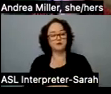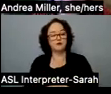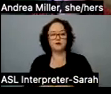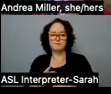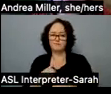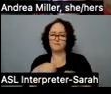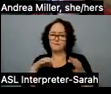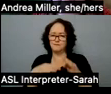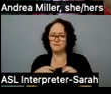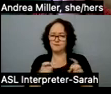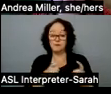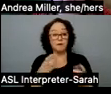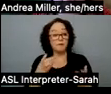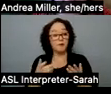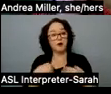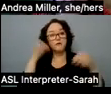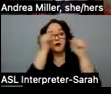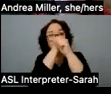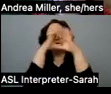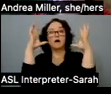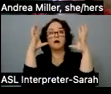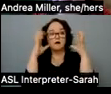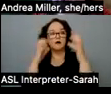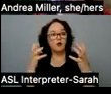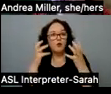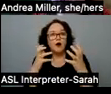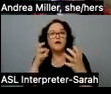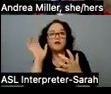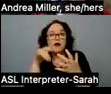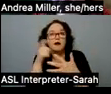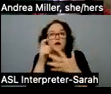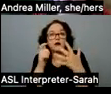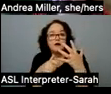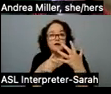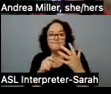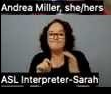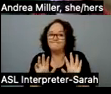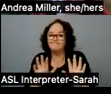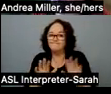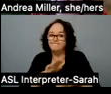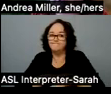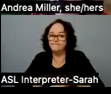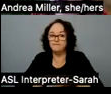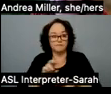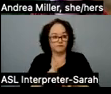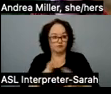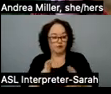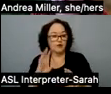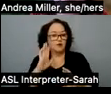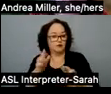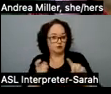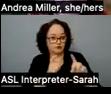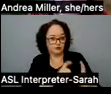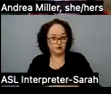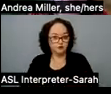or a vision of how you want something to go forward, but be prepared for it to be different. And then this is what every one of ours has turned out this way. Every